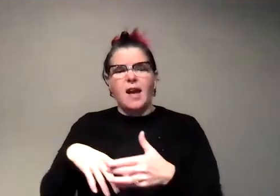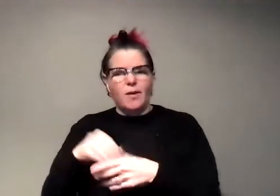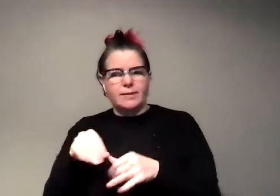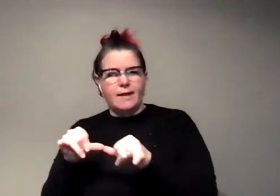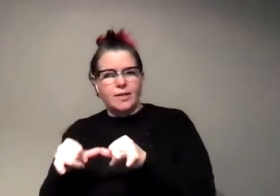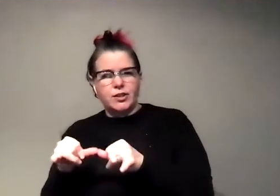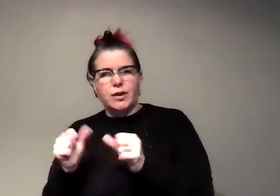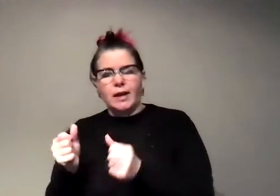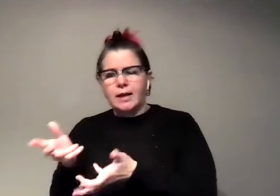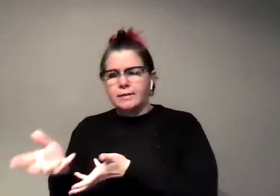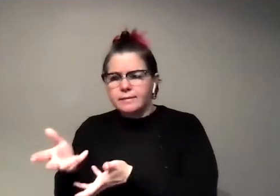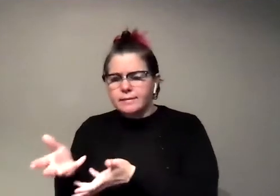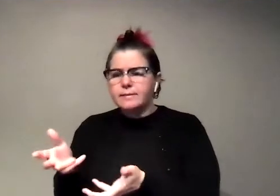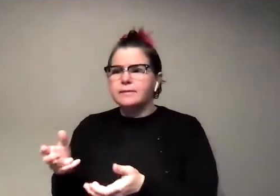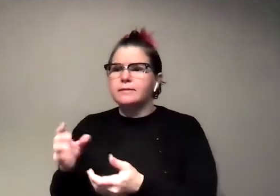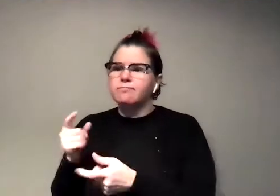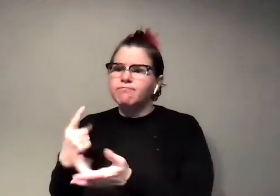could talk to them about